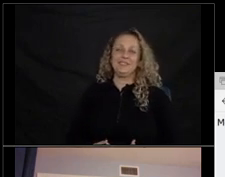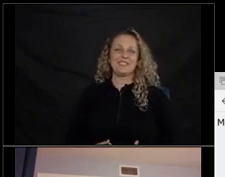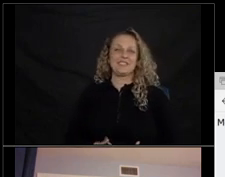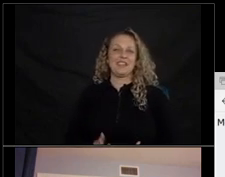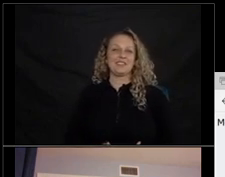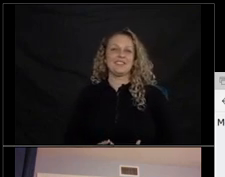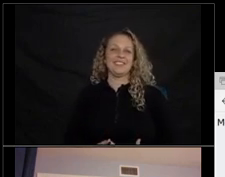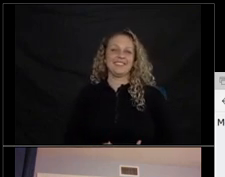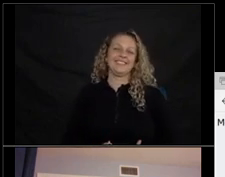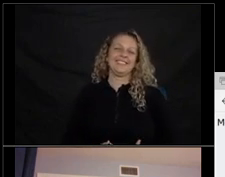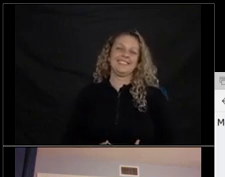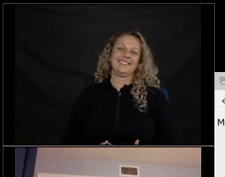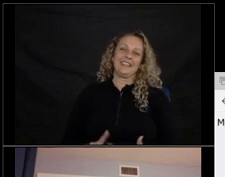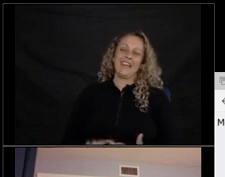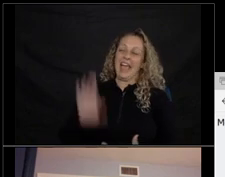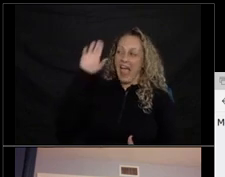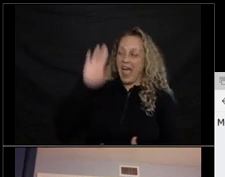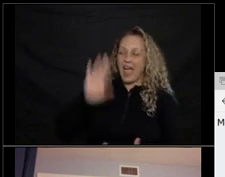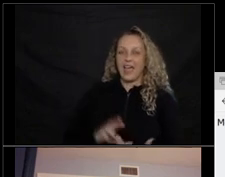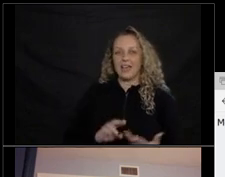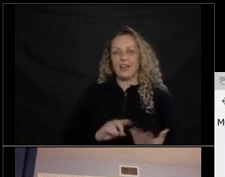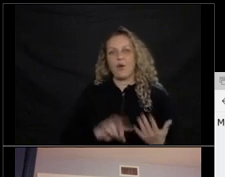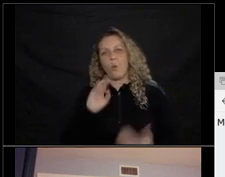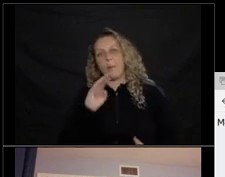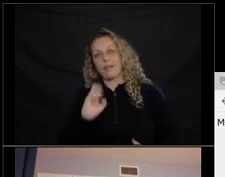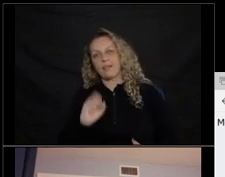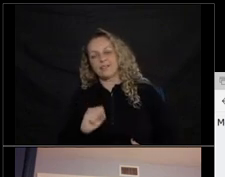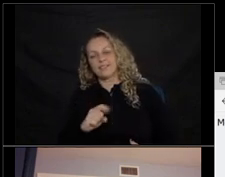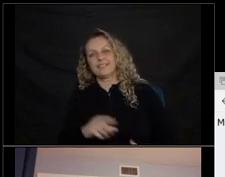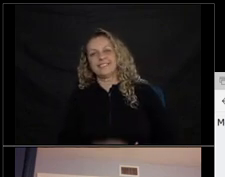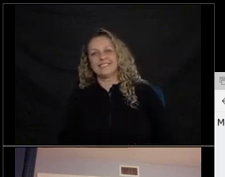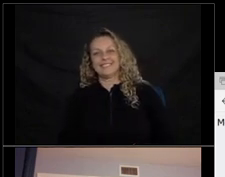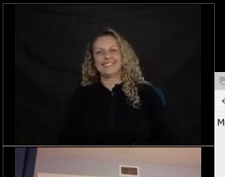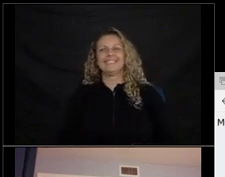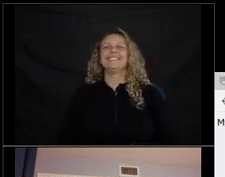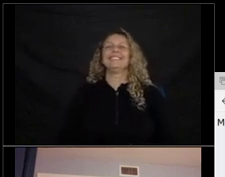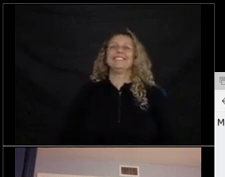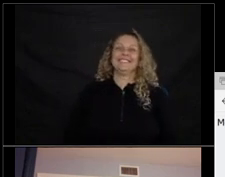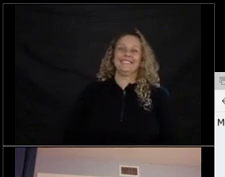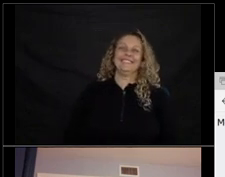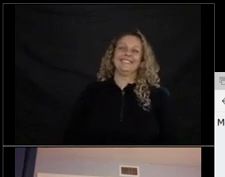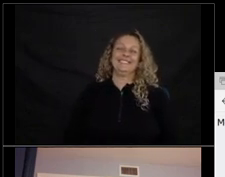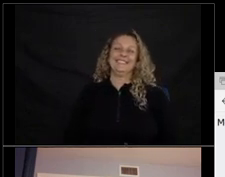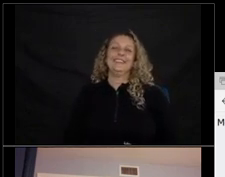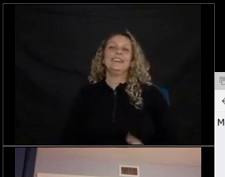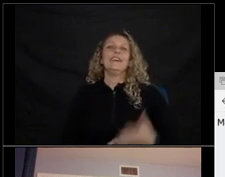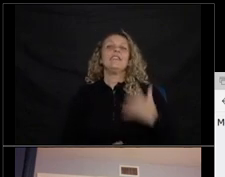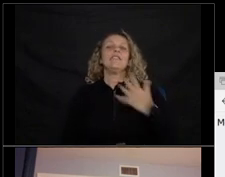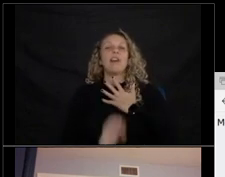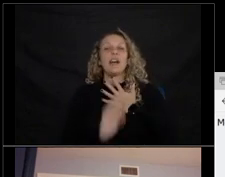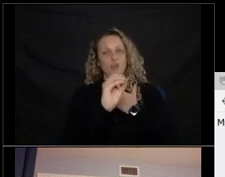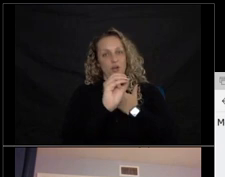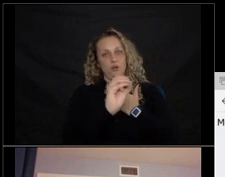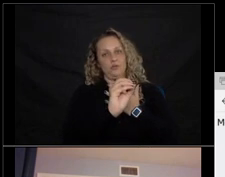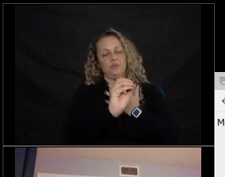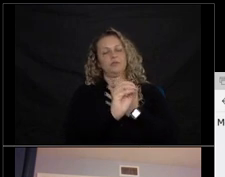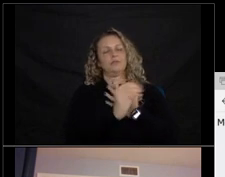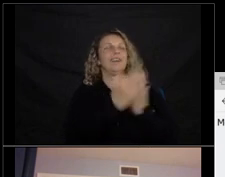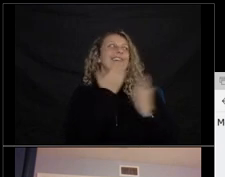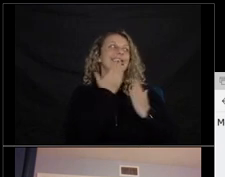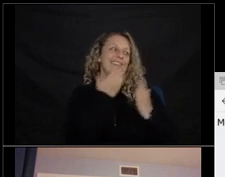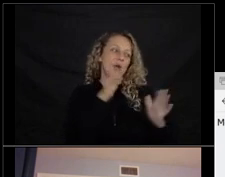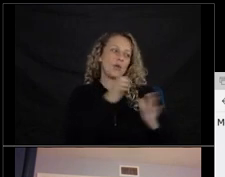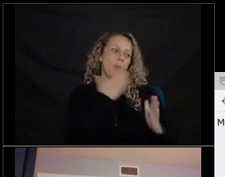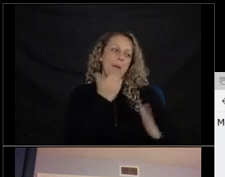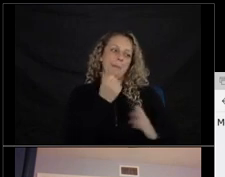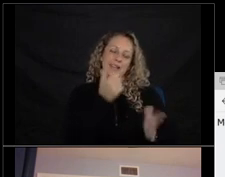Aye. Mr. Rollins? Aye. Vote is 5-0. Thank you, Mayor. I'll do my best not